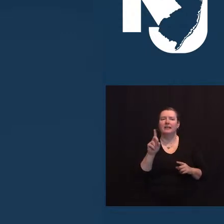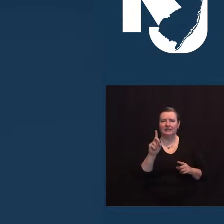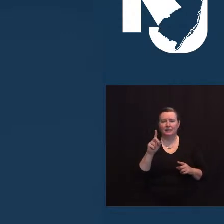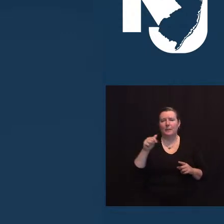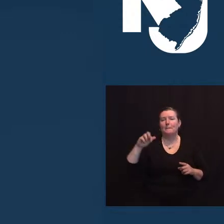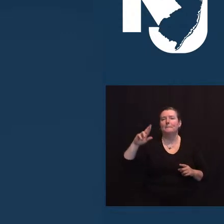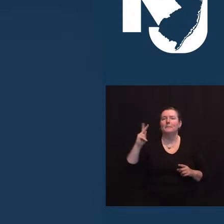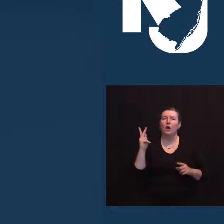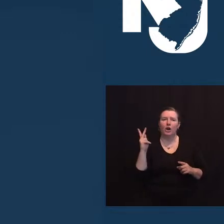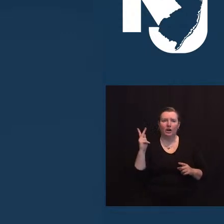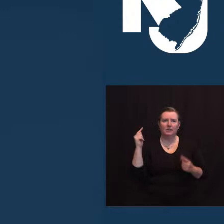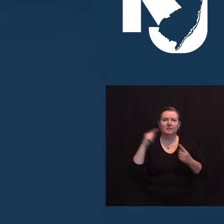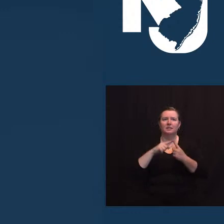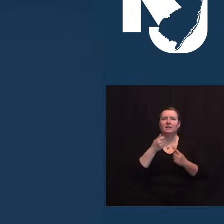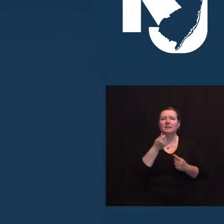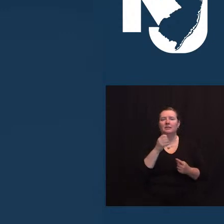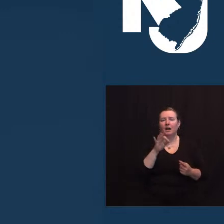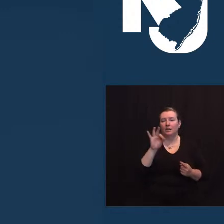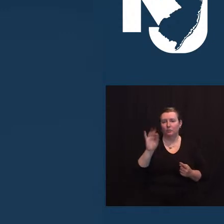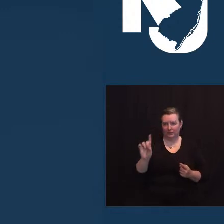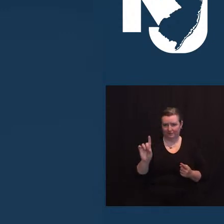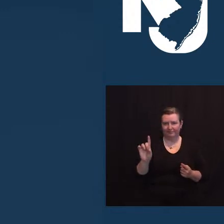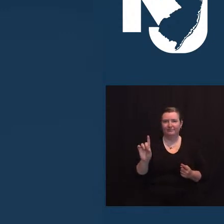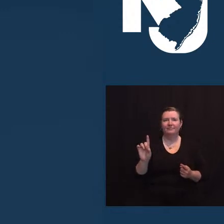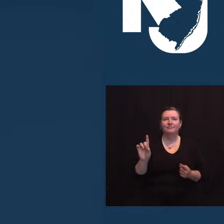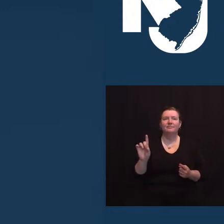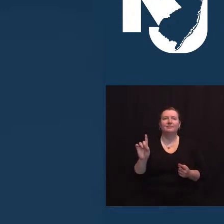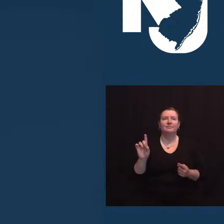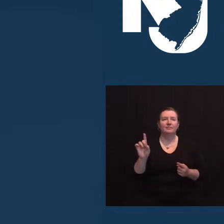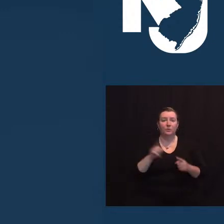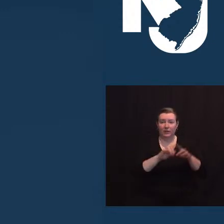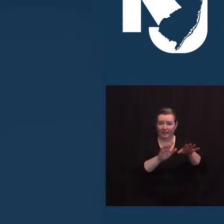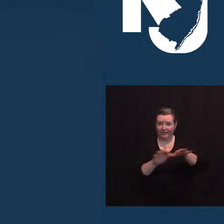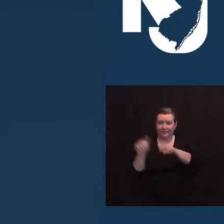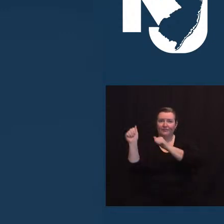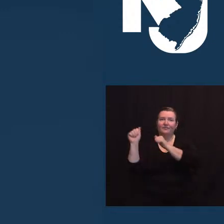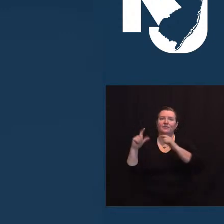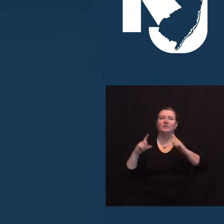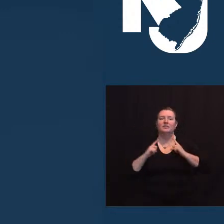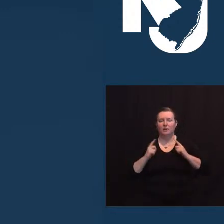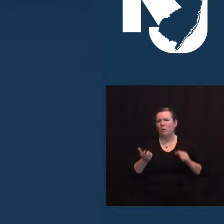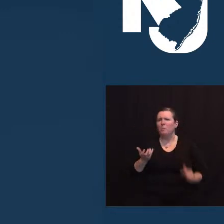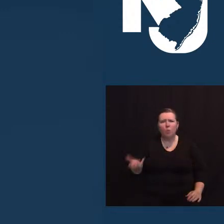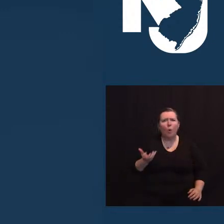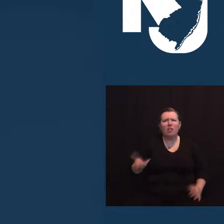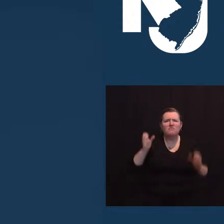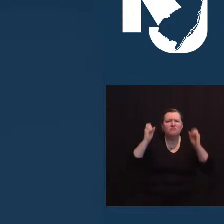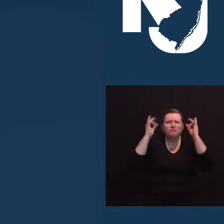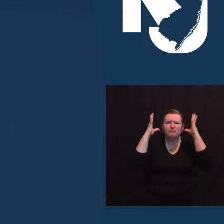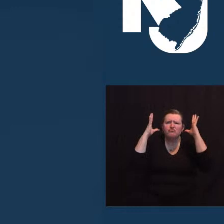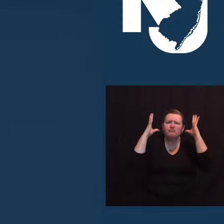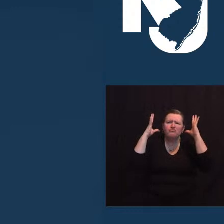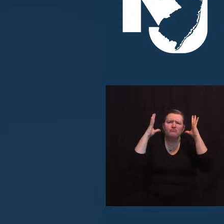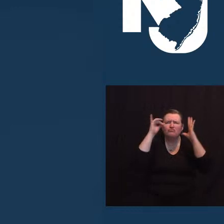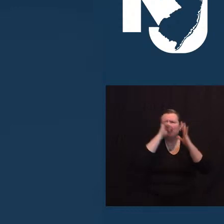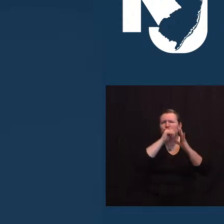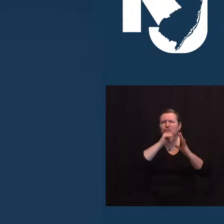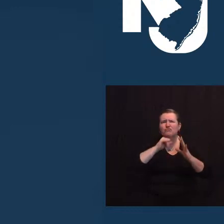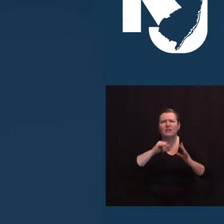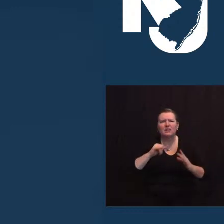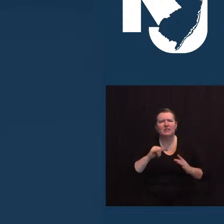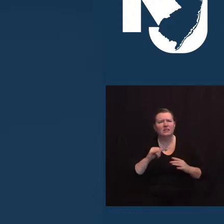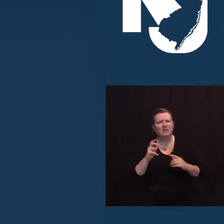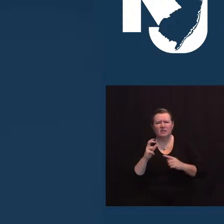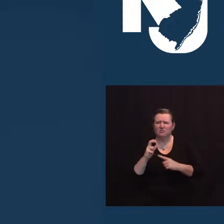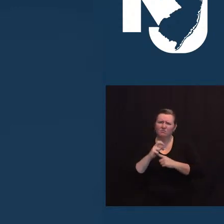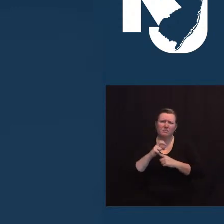Retirement meant he had more time for bowling. And he was not just an avid bowler or a reliable teammate in the Ocean Lanes Bowling League